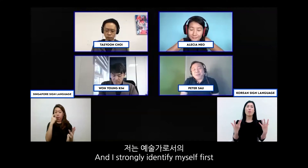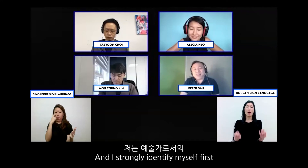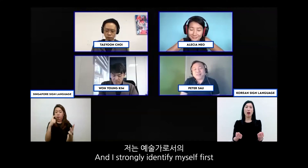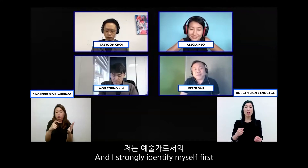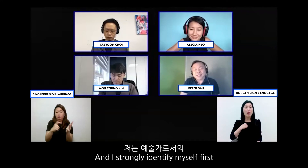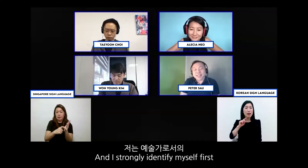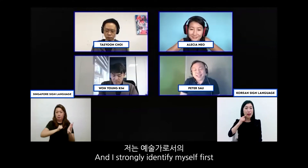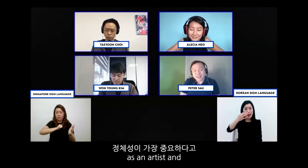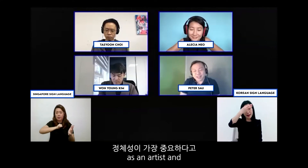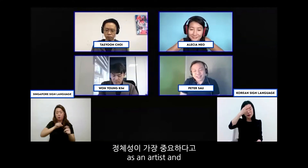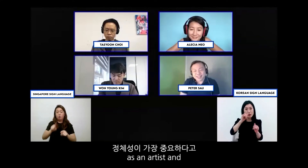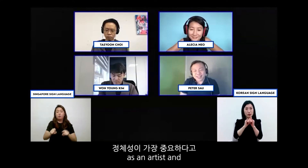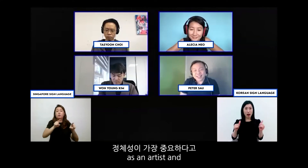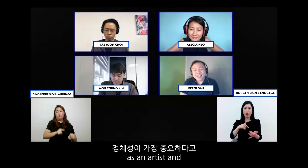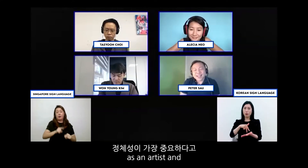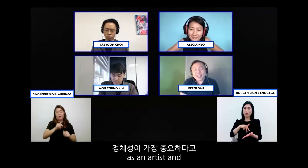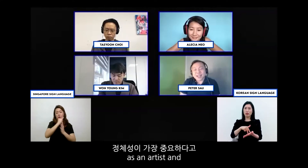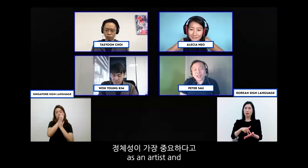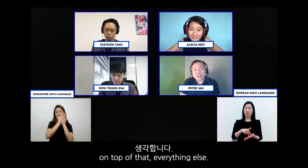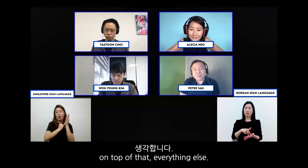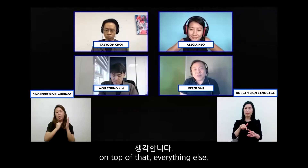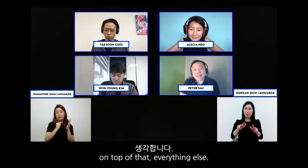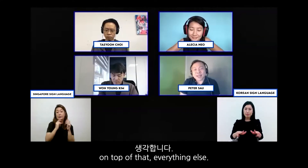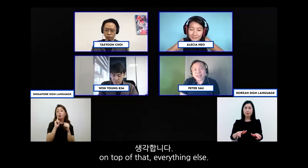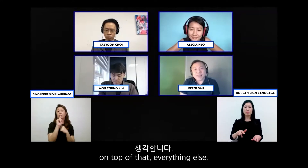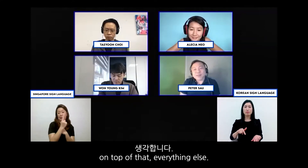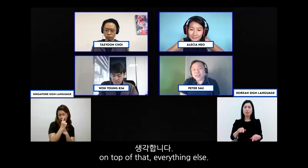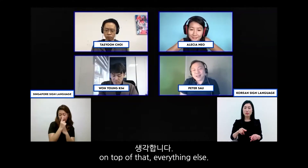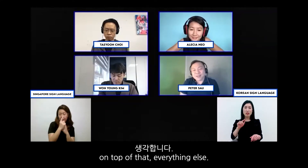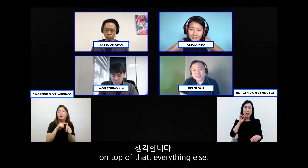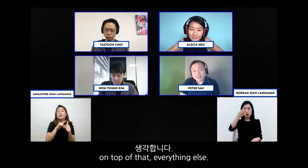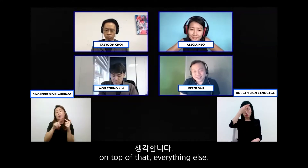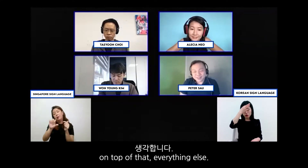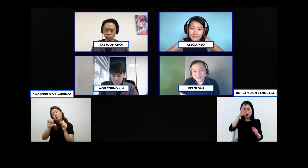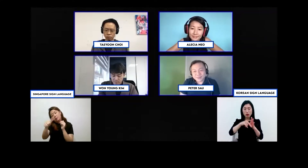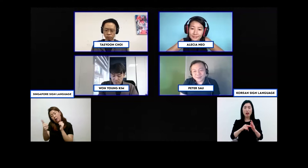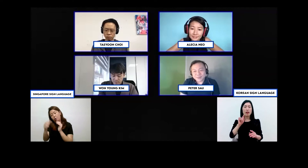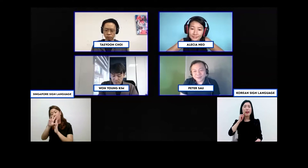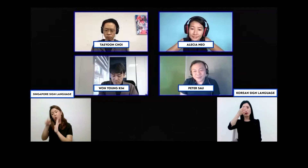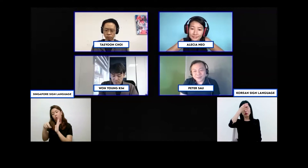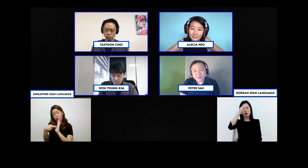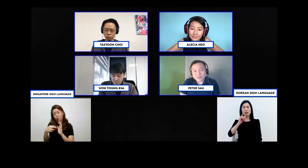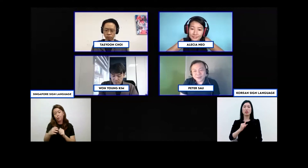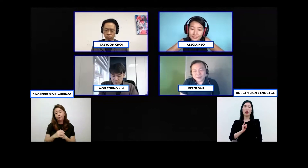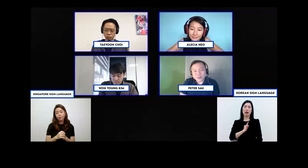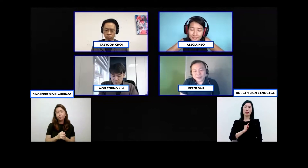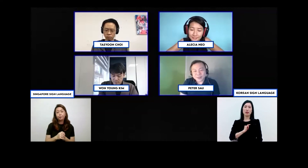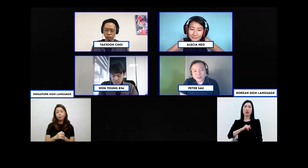identify myself first as an artist. And on top of that, everything else.